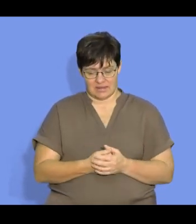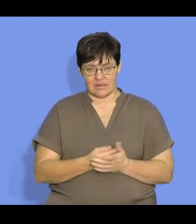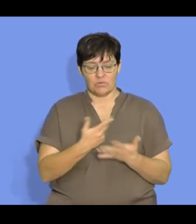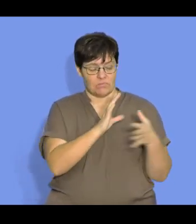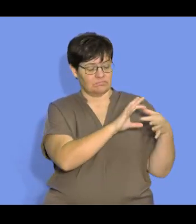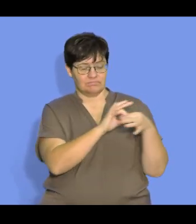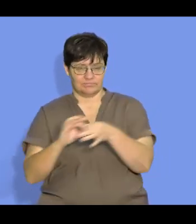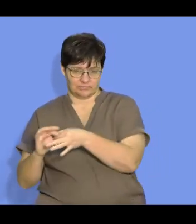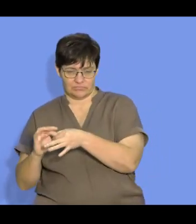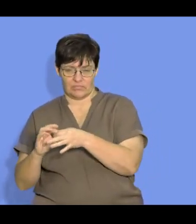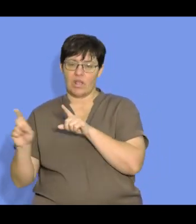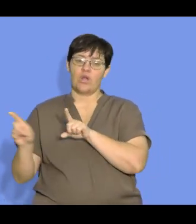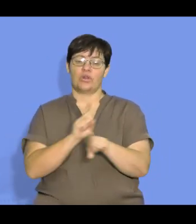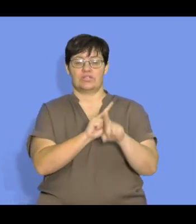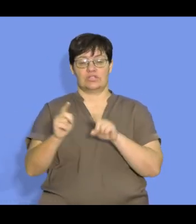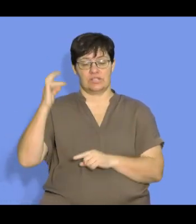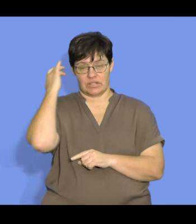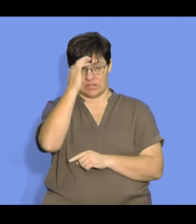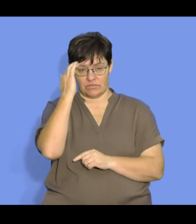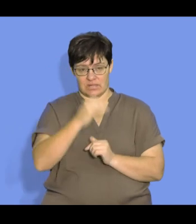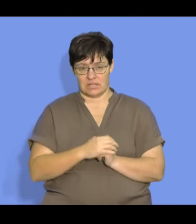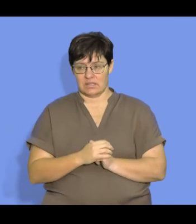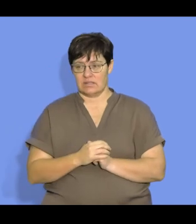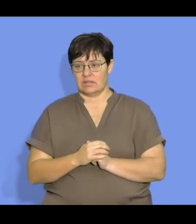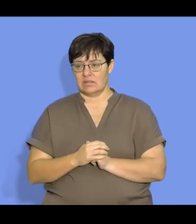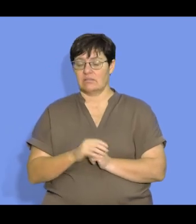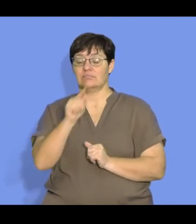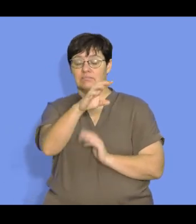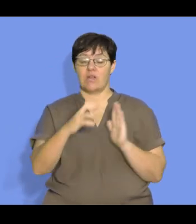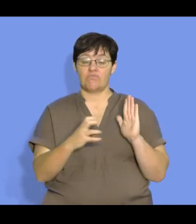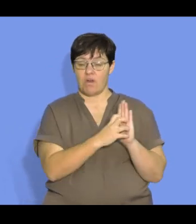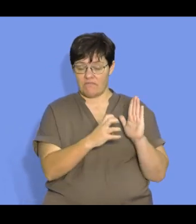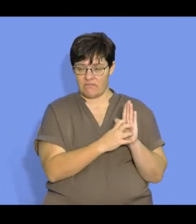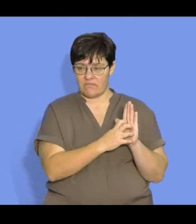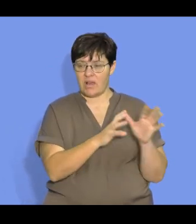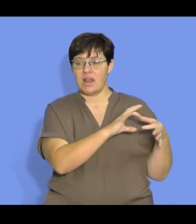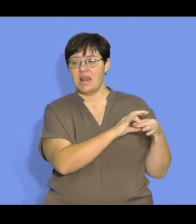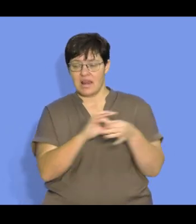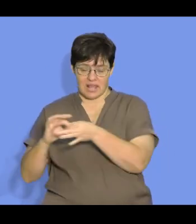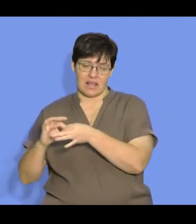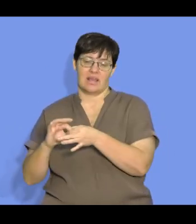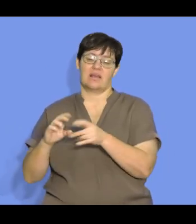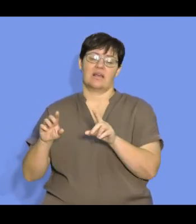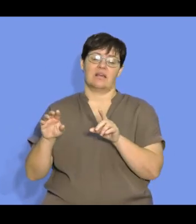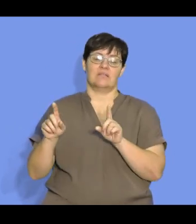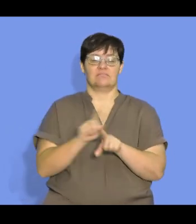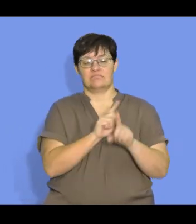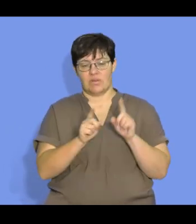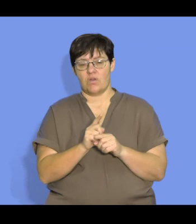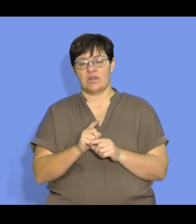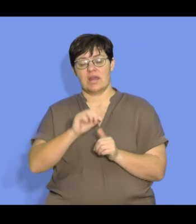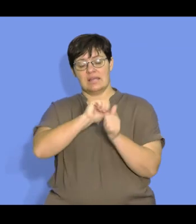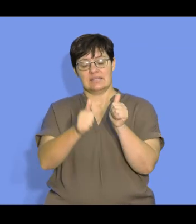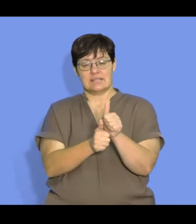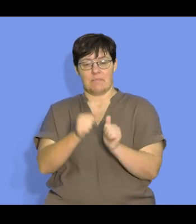that up to the collision theory. That graphs will be linked to the collision theory on a sub-micro